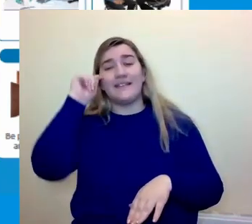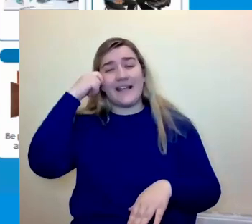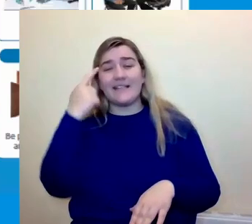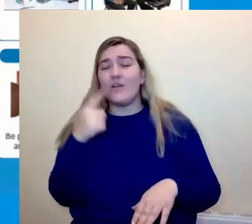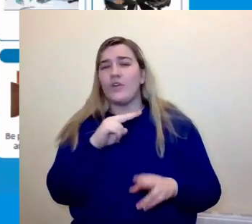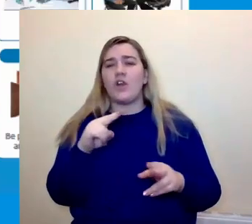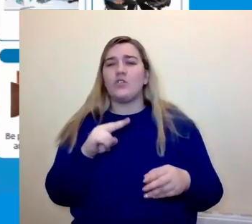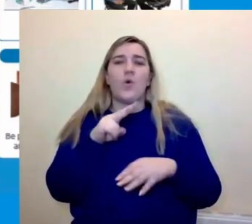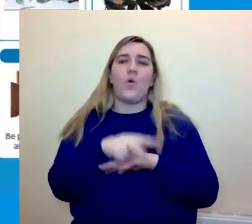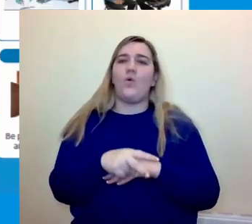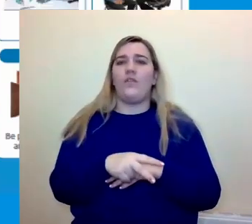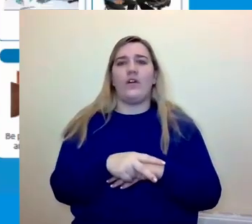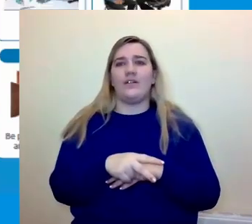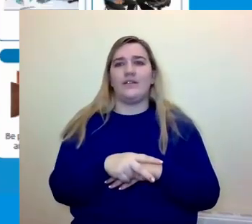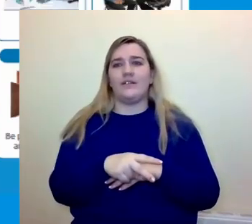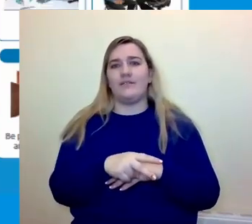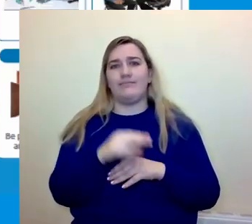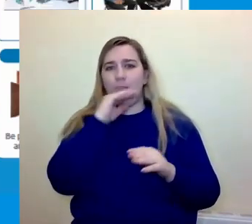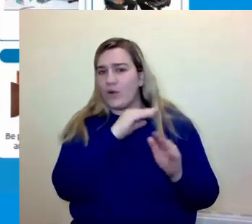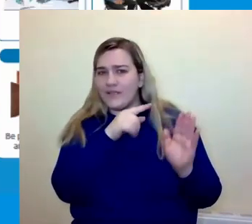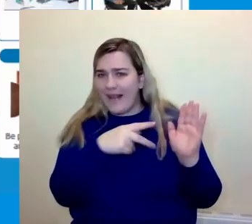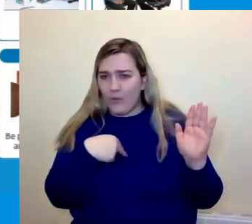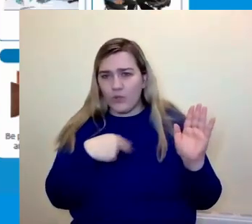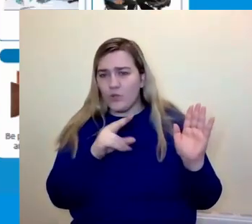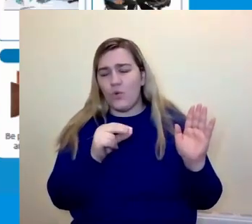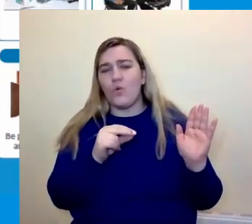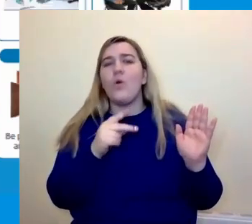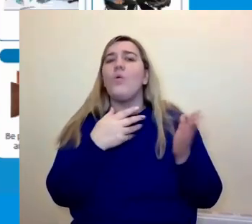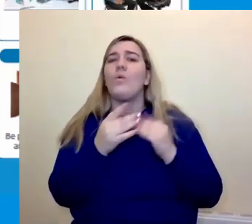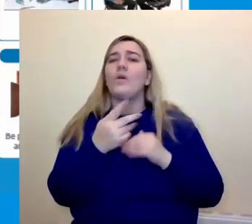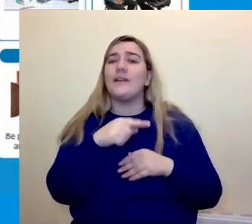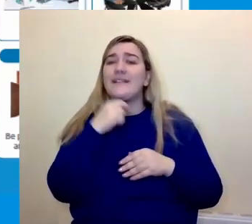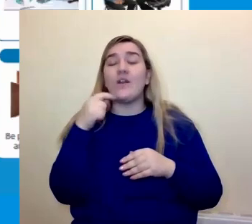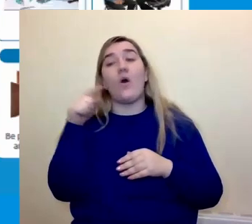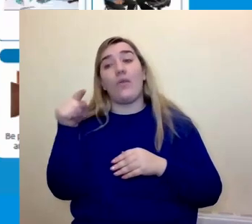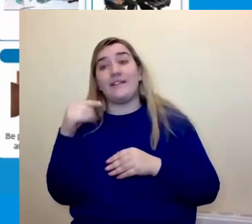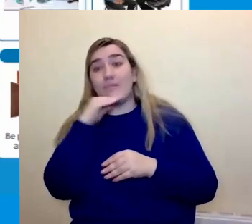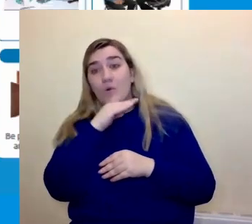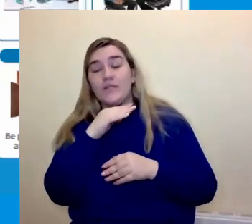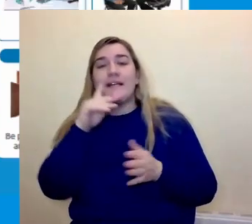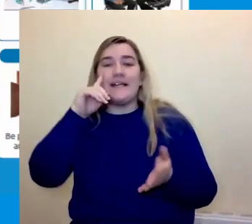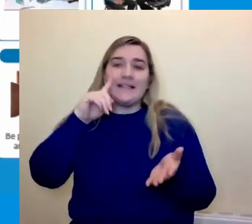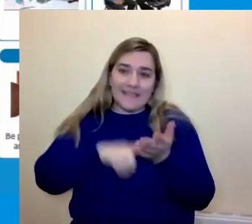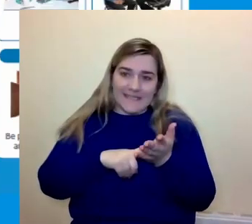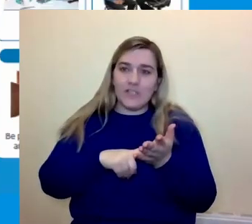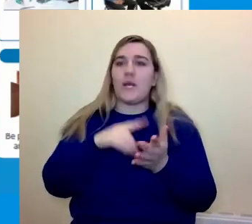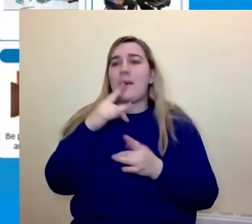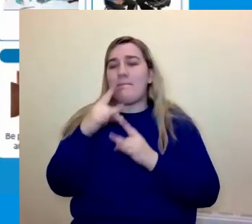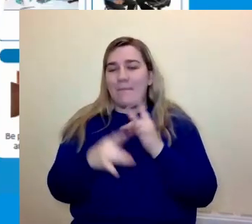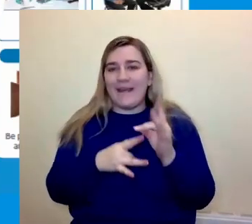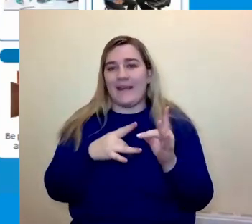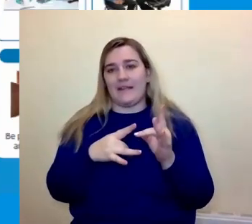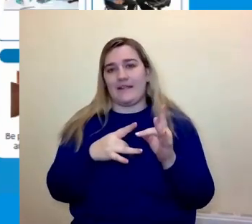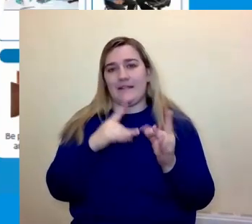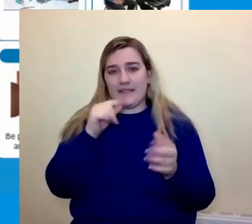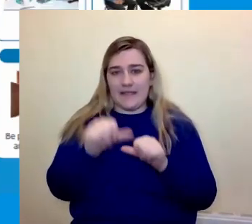overemphasize the language of functional tests. What we emphasized was that decision-making steps. There are decisions, and when we